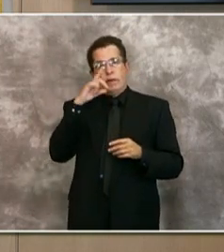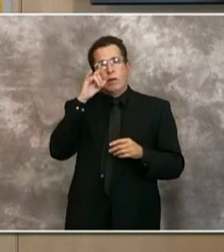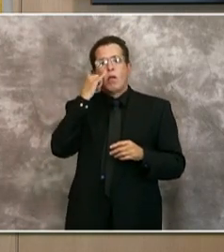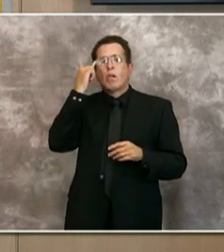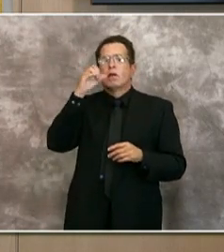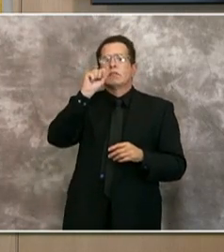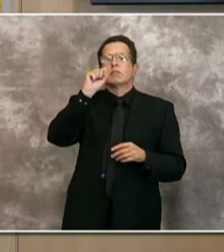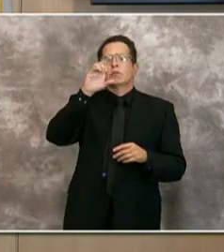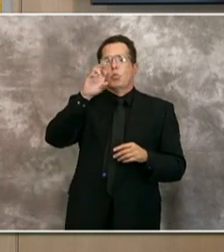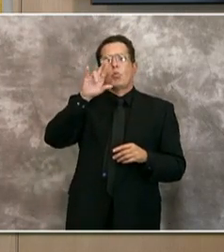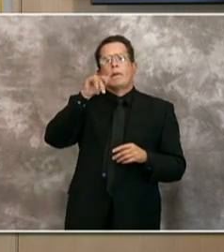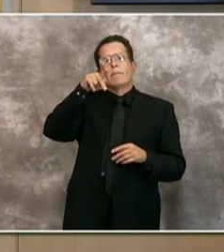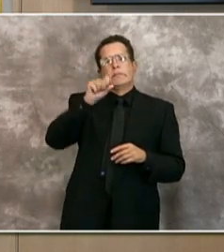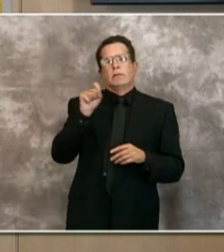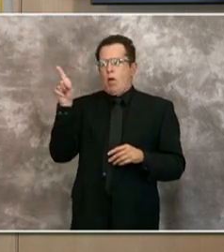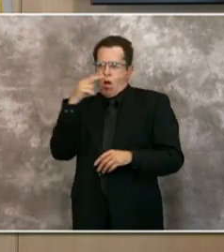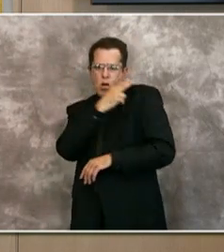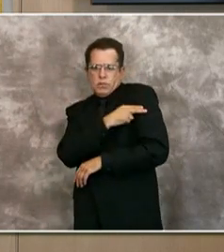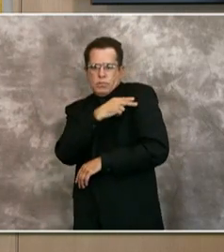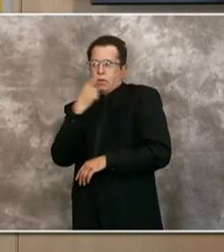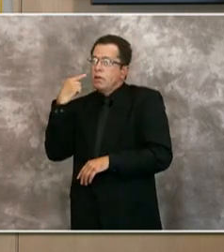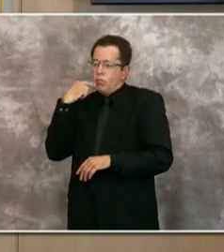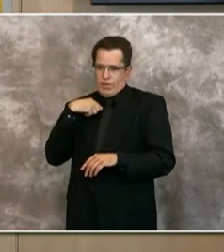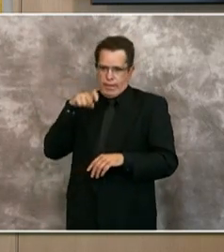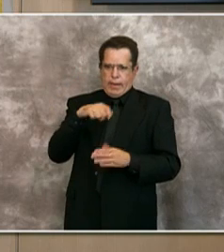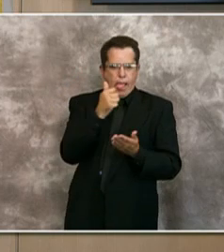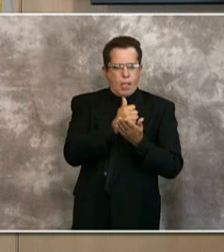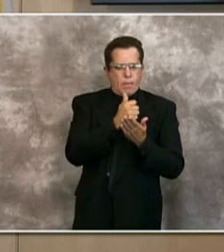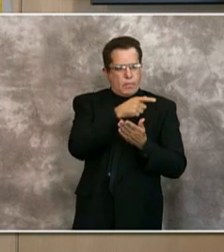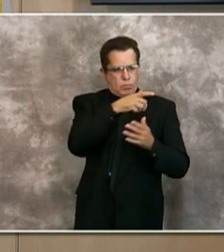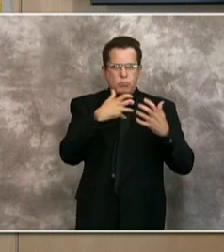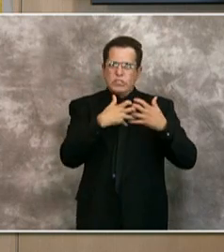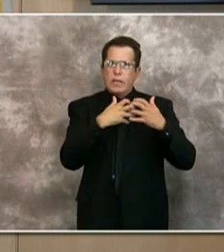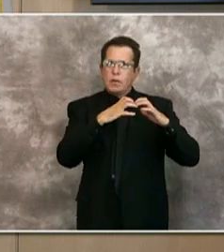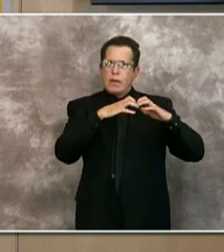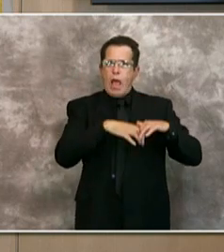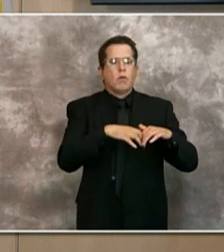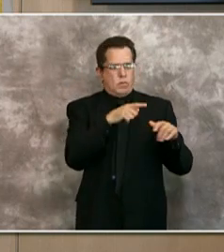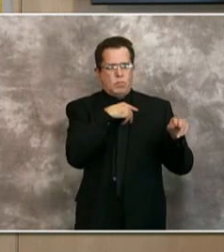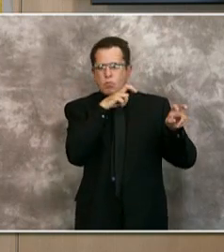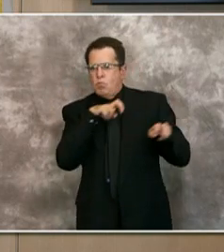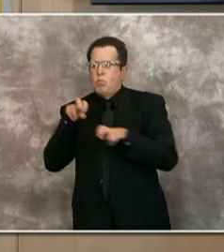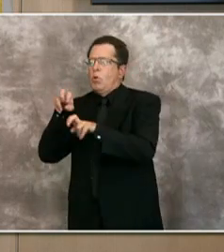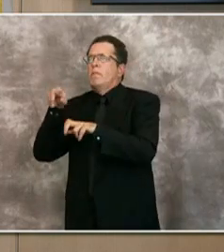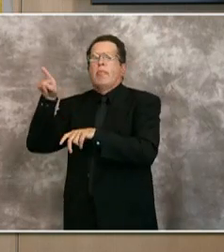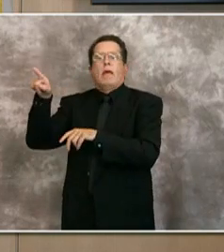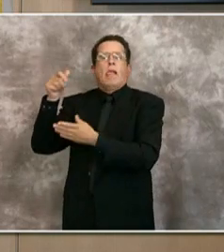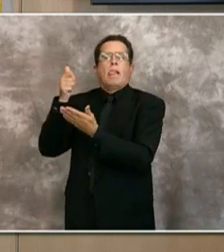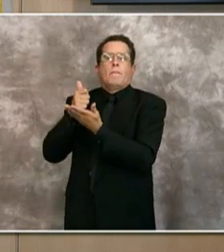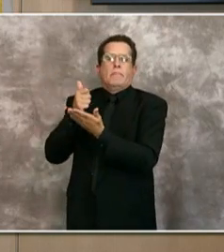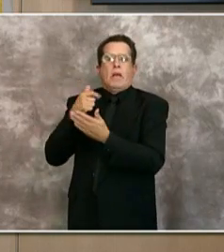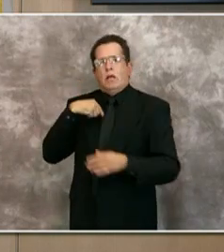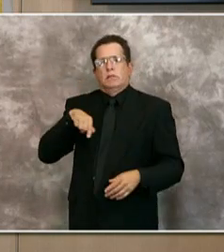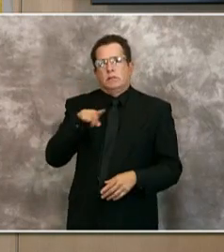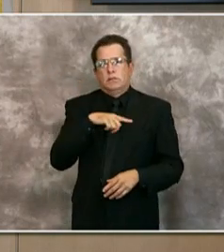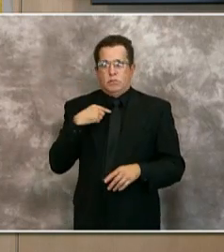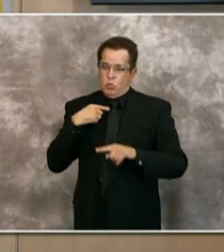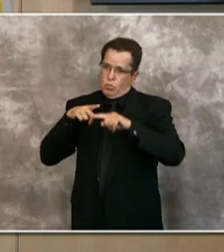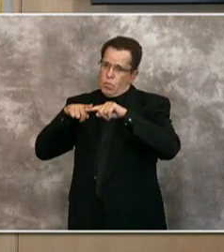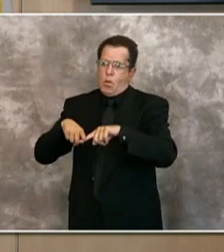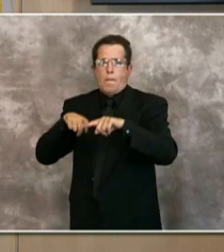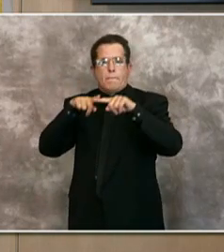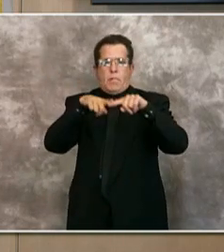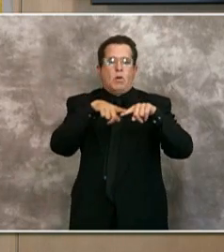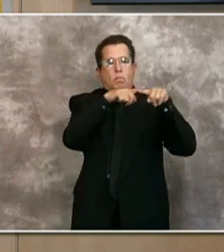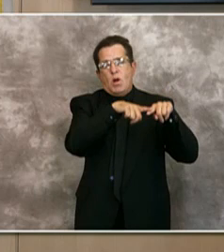Scripps Hospital and said, hey, can you help us? We have a machine down. Can you help us run some of these tests? And they were willing to do it. We've leaned on commercial partners. We've ordered